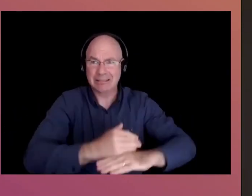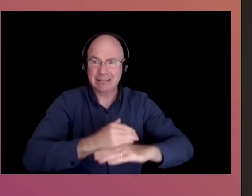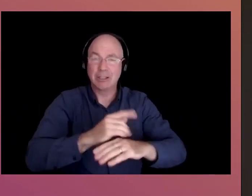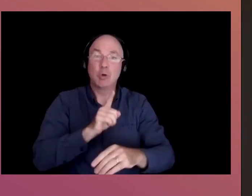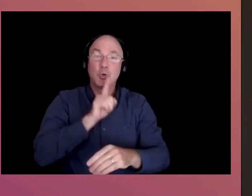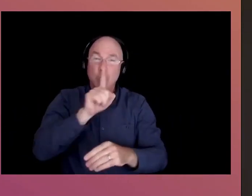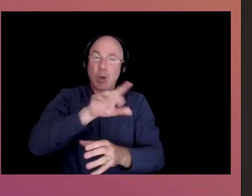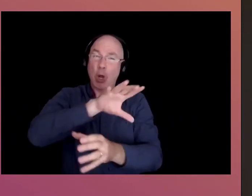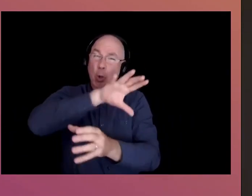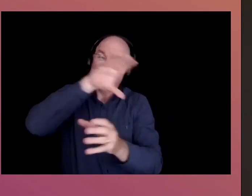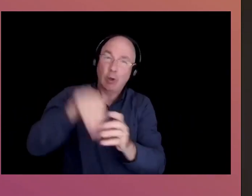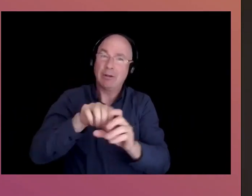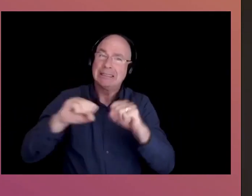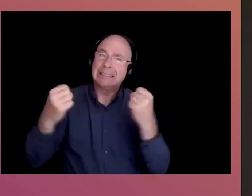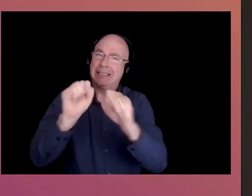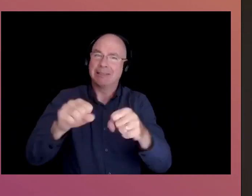society. Thank you very much.